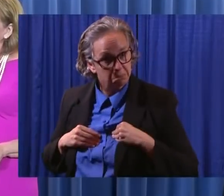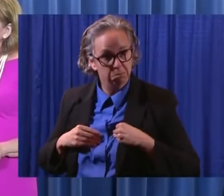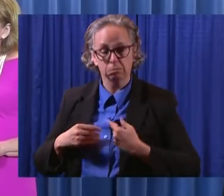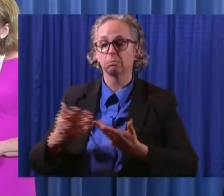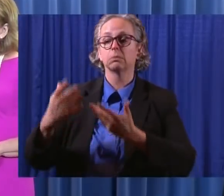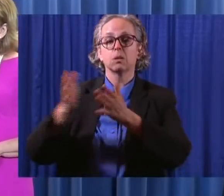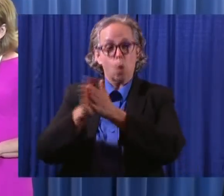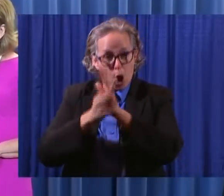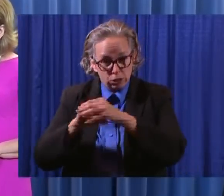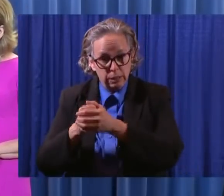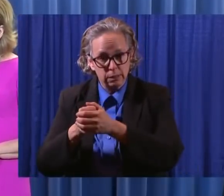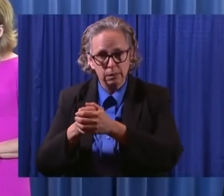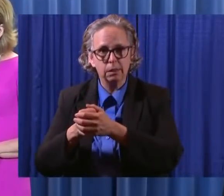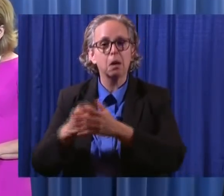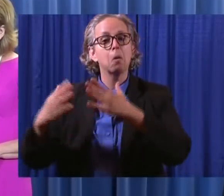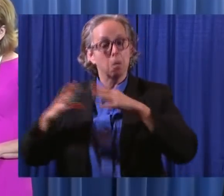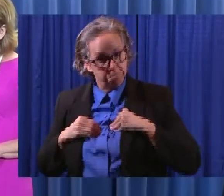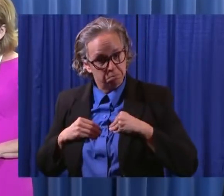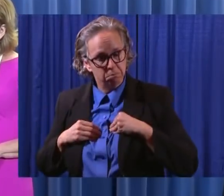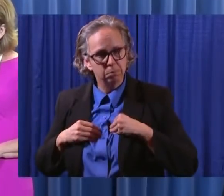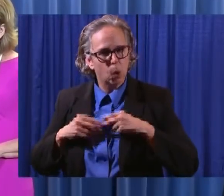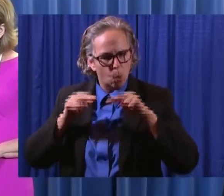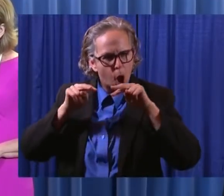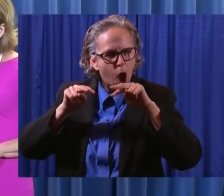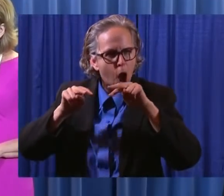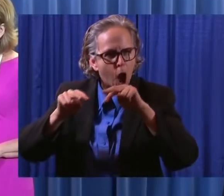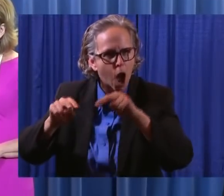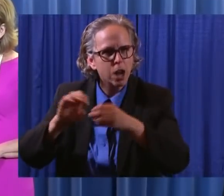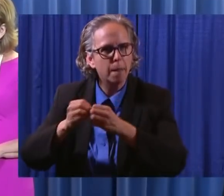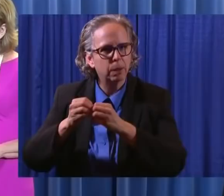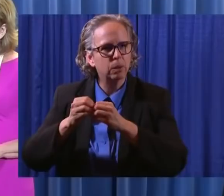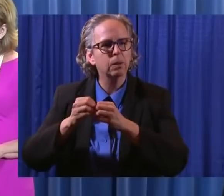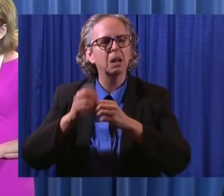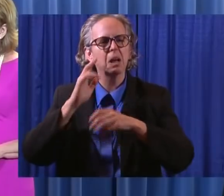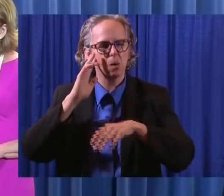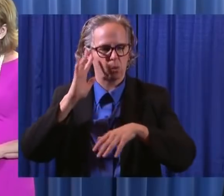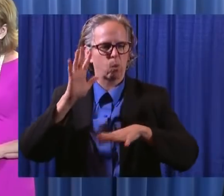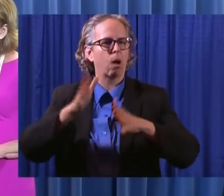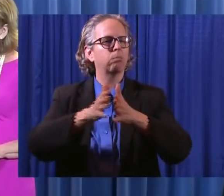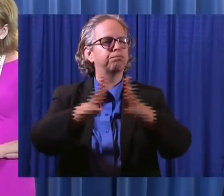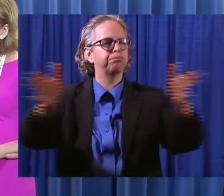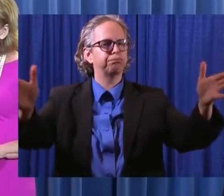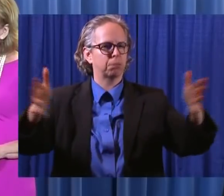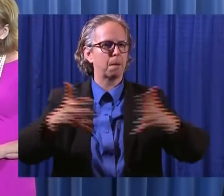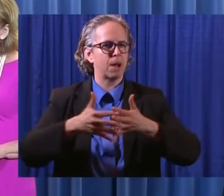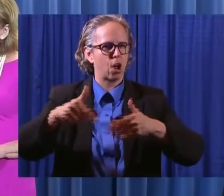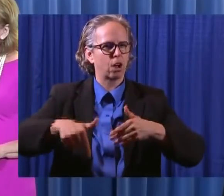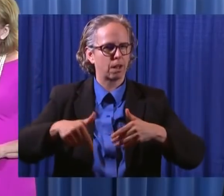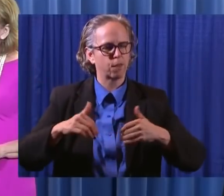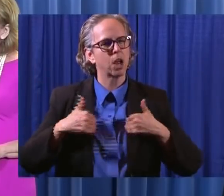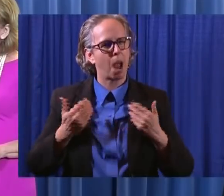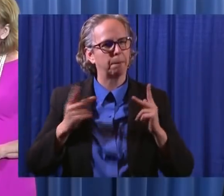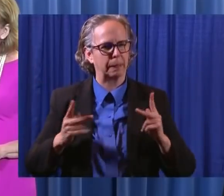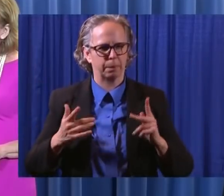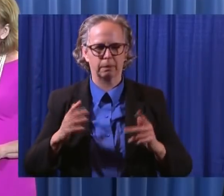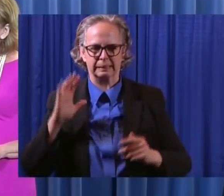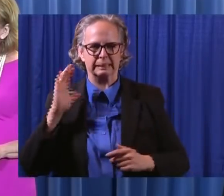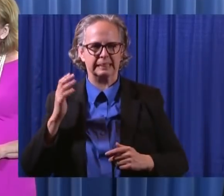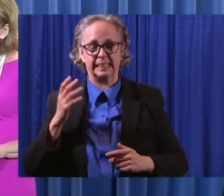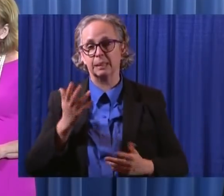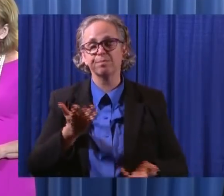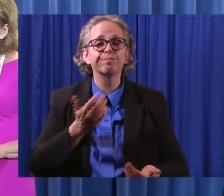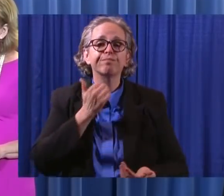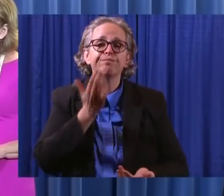Young people may not be concerned. You know, if you look at the death rate, it's not high among young people. But